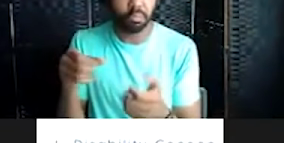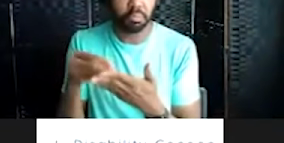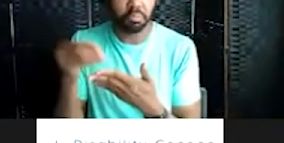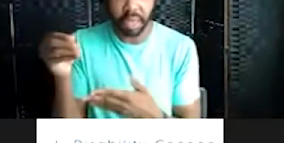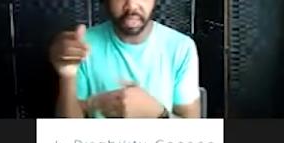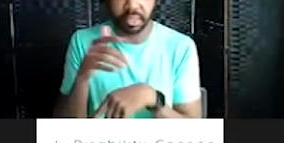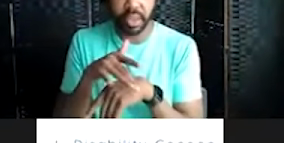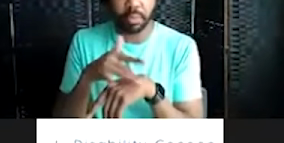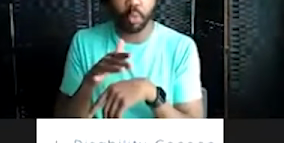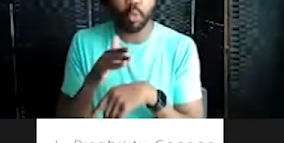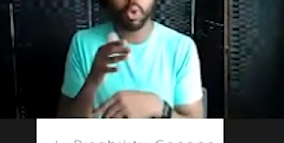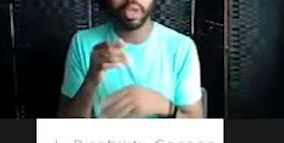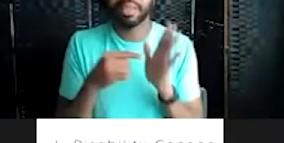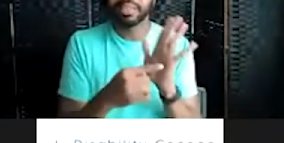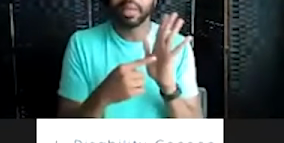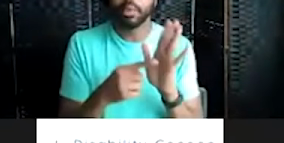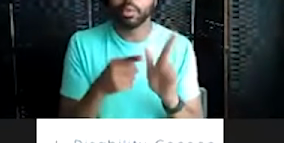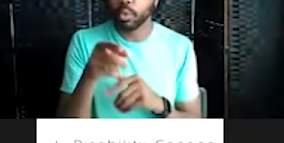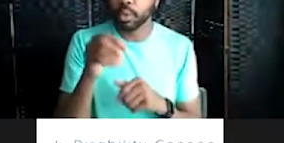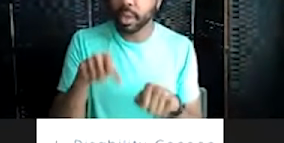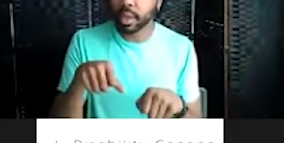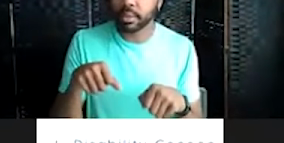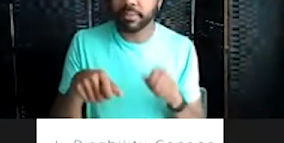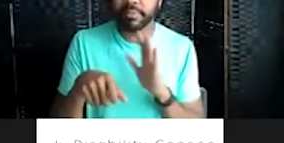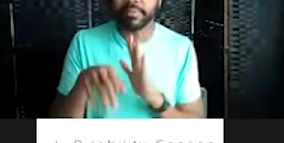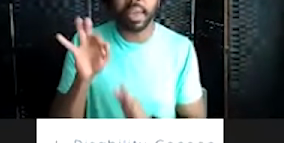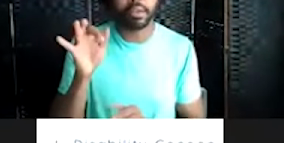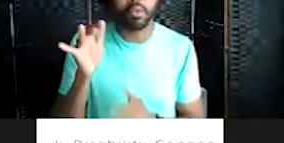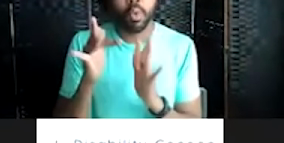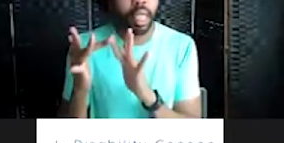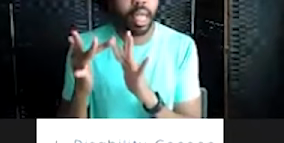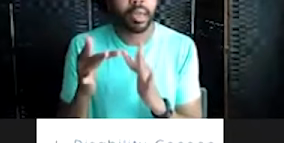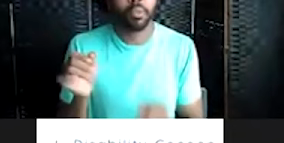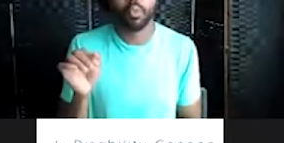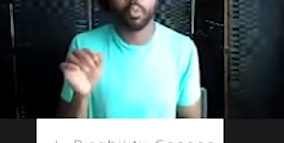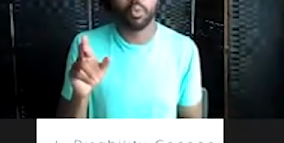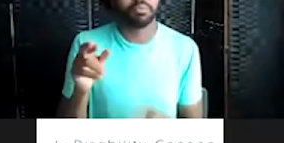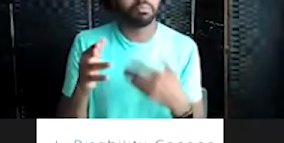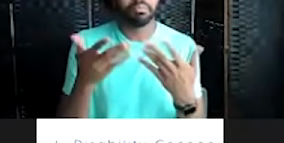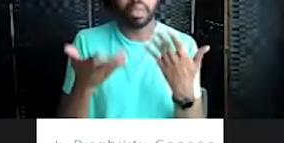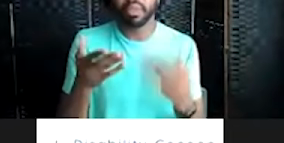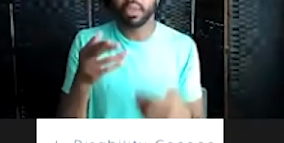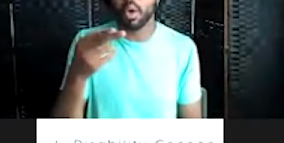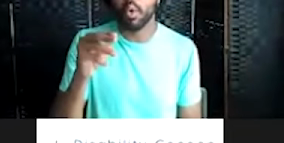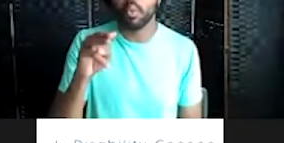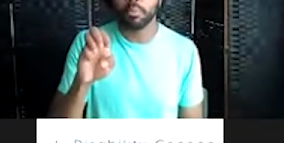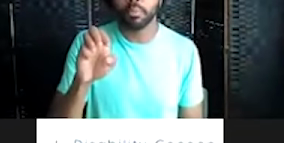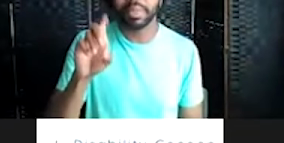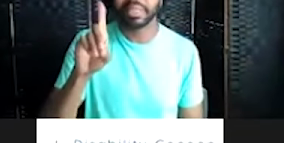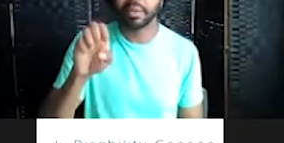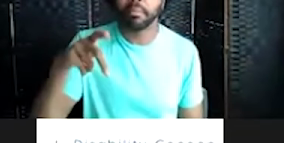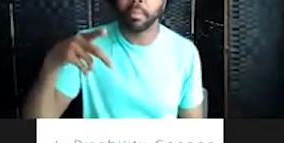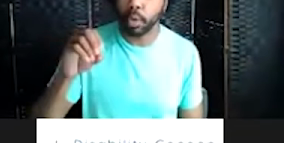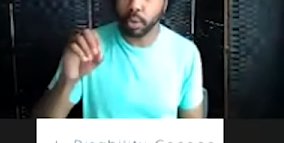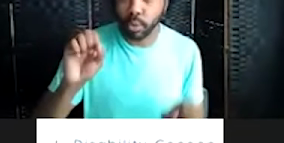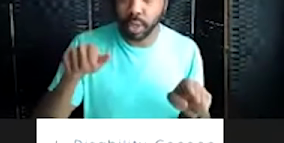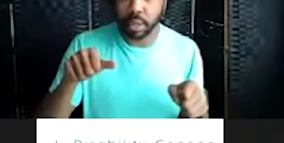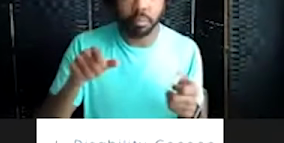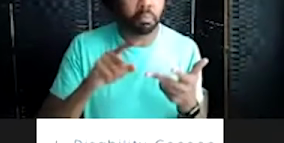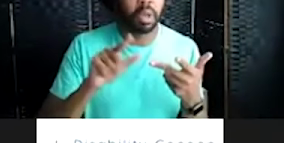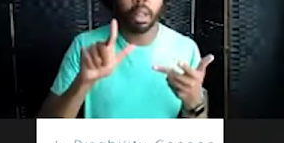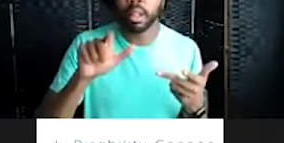can find online or even at Home Depot or Lowe's or your